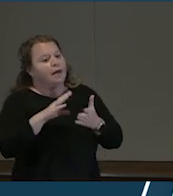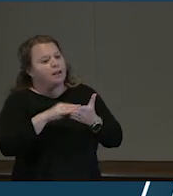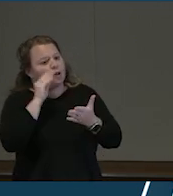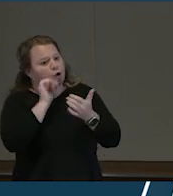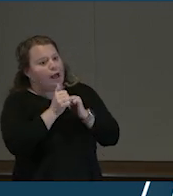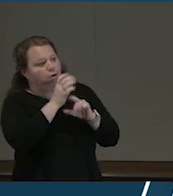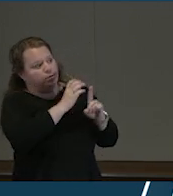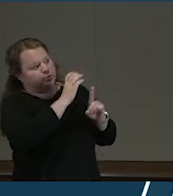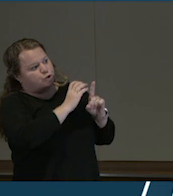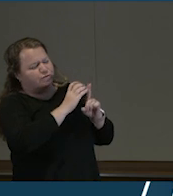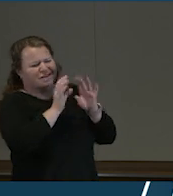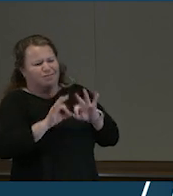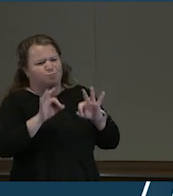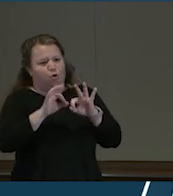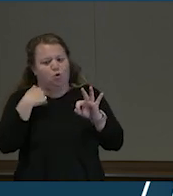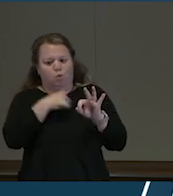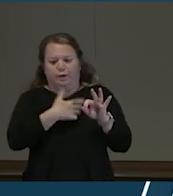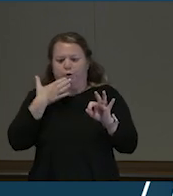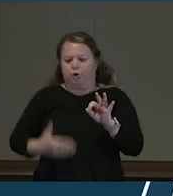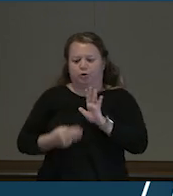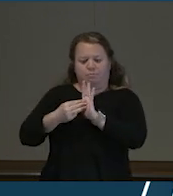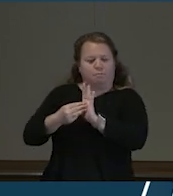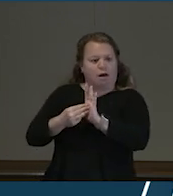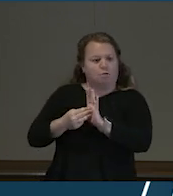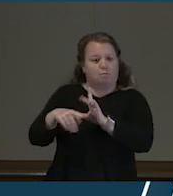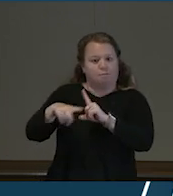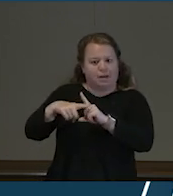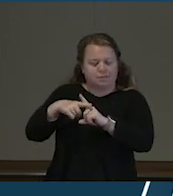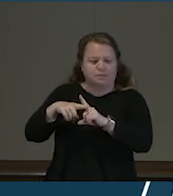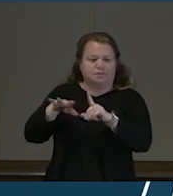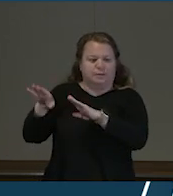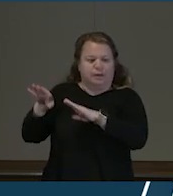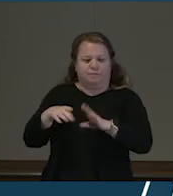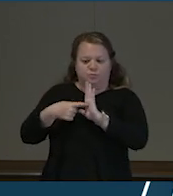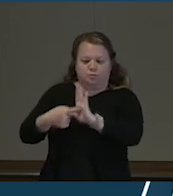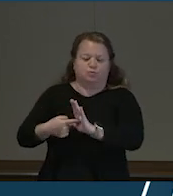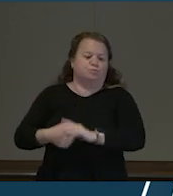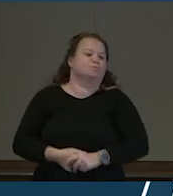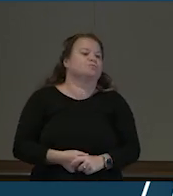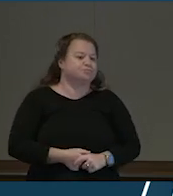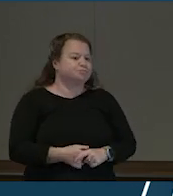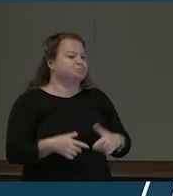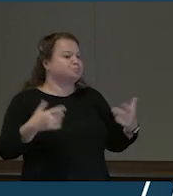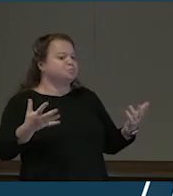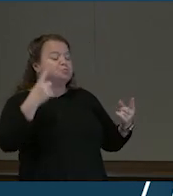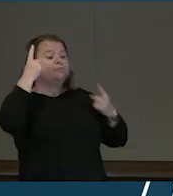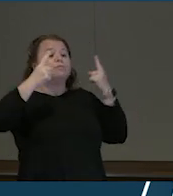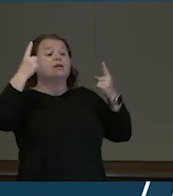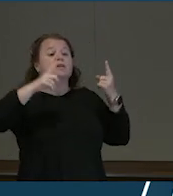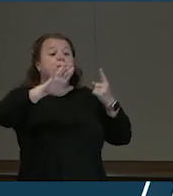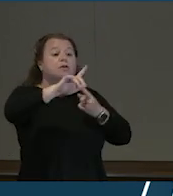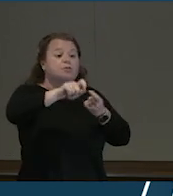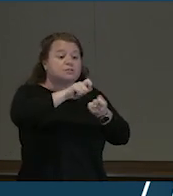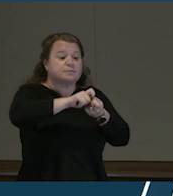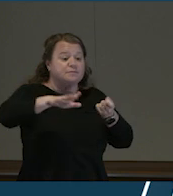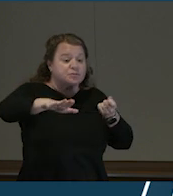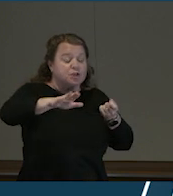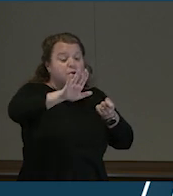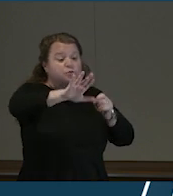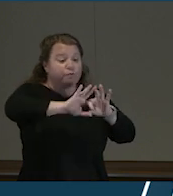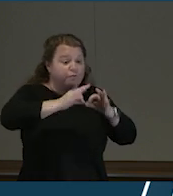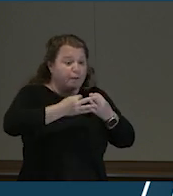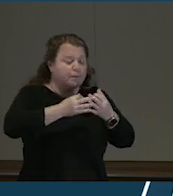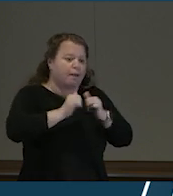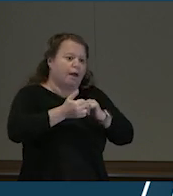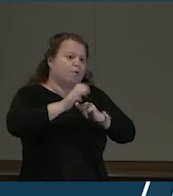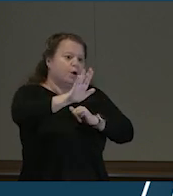it's important that we're modeling those positive behaviors. So thinking about your specific child, your family dynamics,